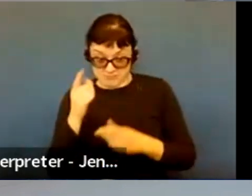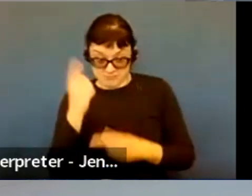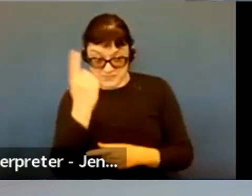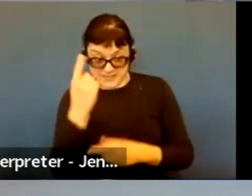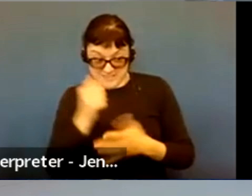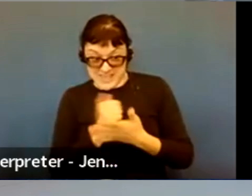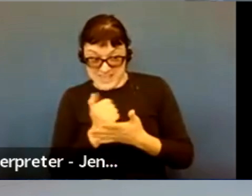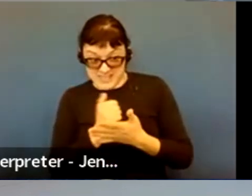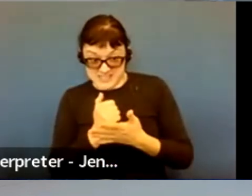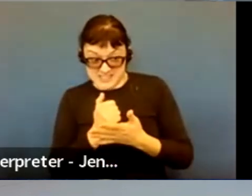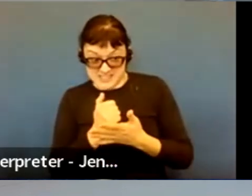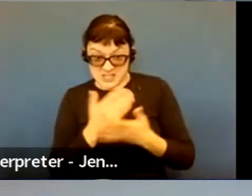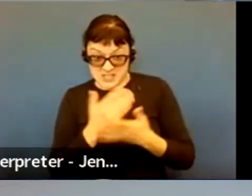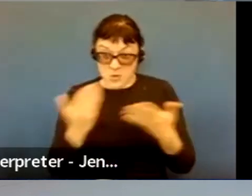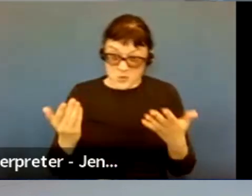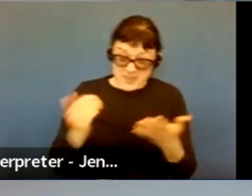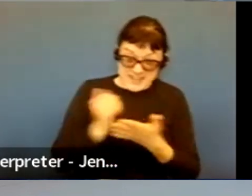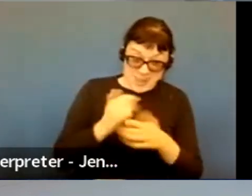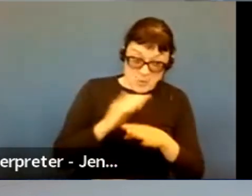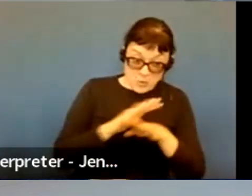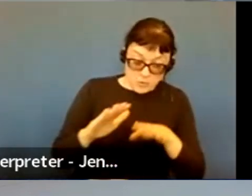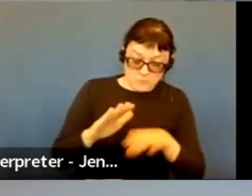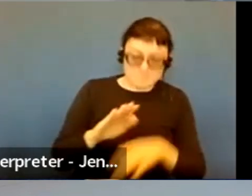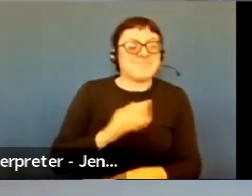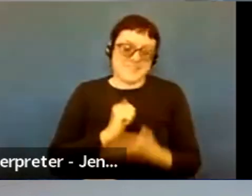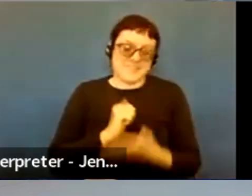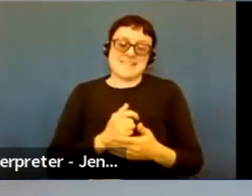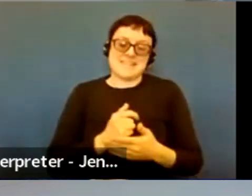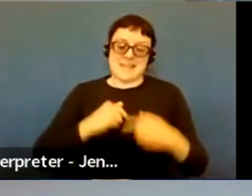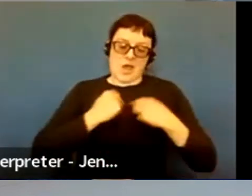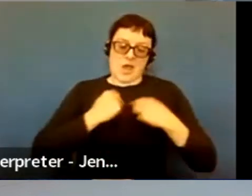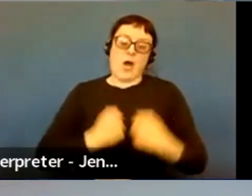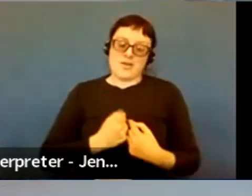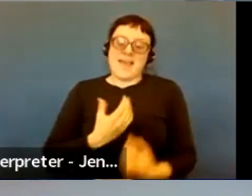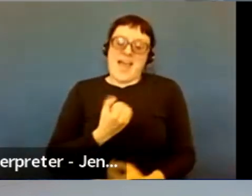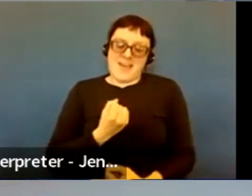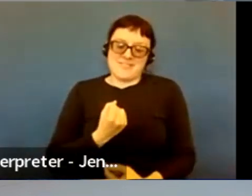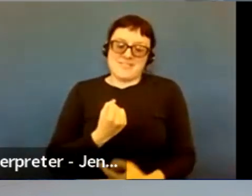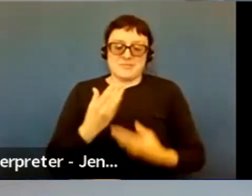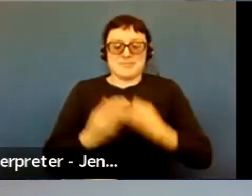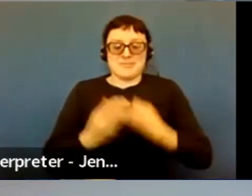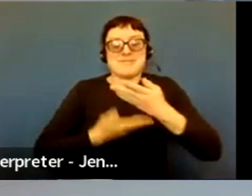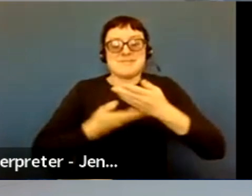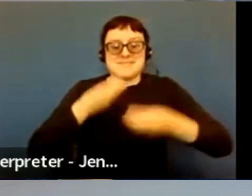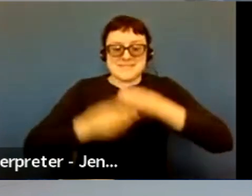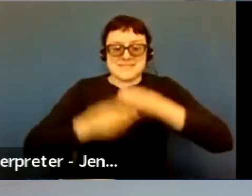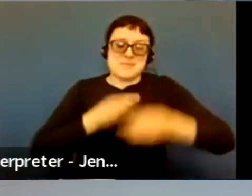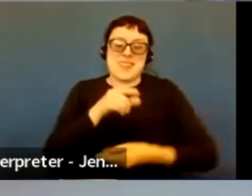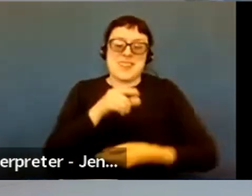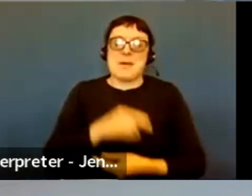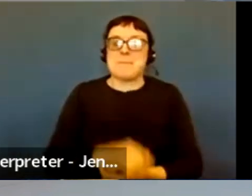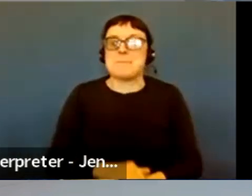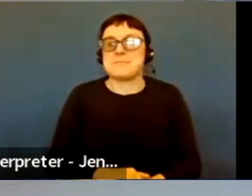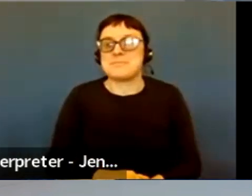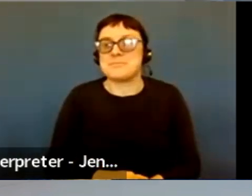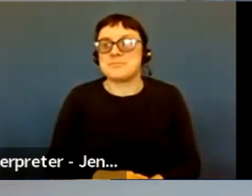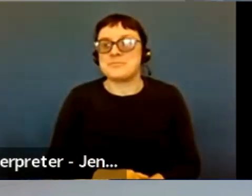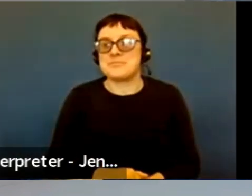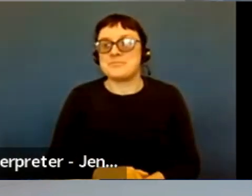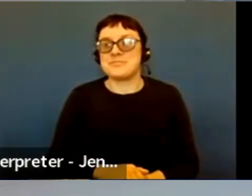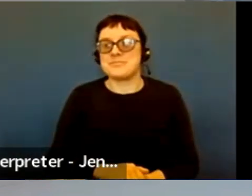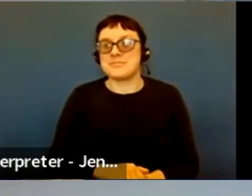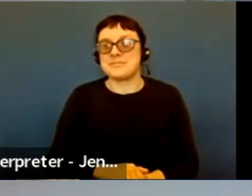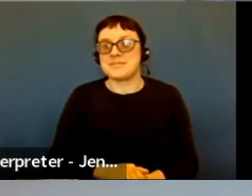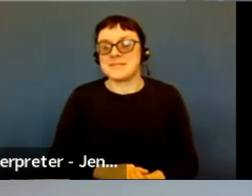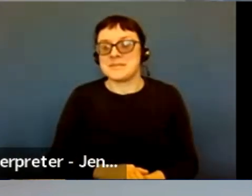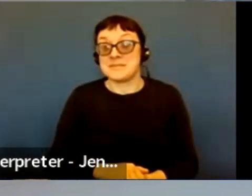not. And I say, well, whether he's gay or not, he had a gay heart. And we talk about what that means. And the and I think